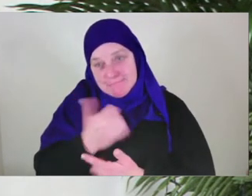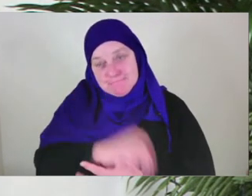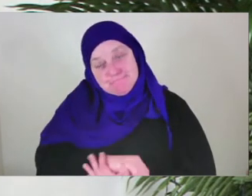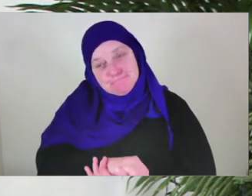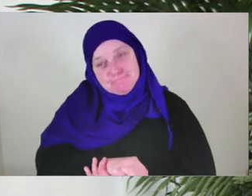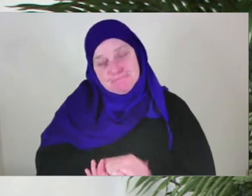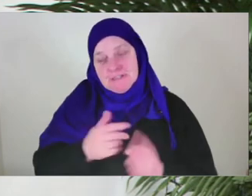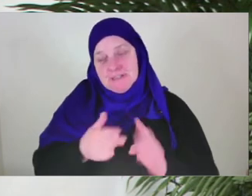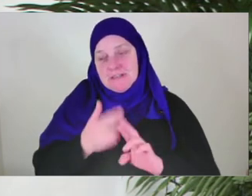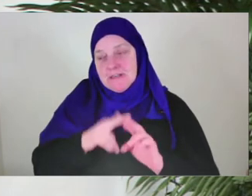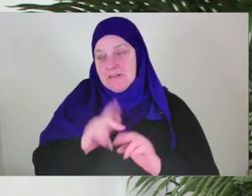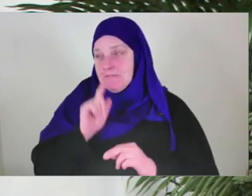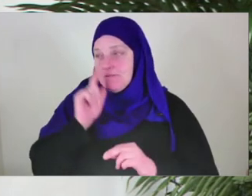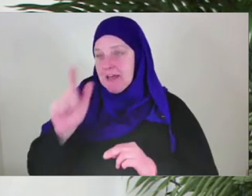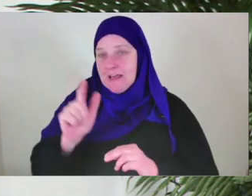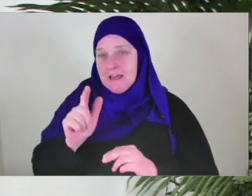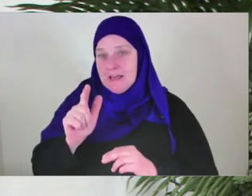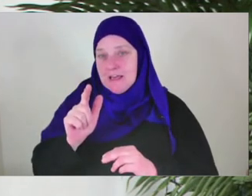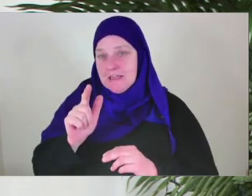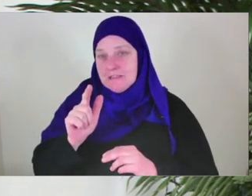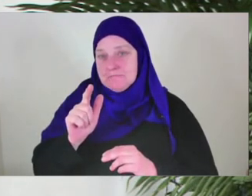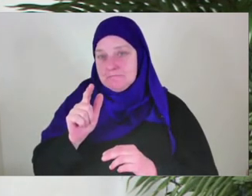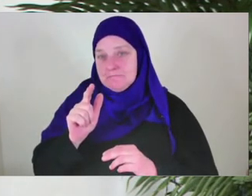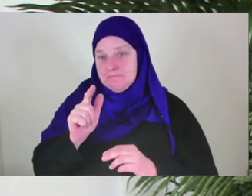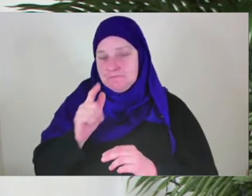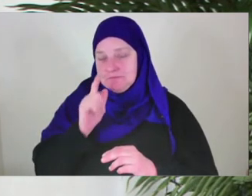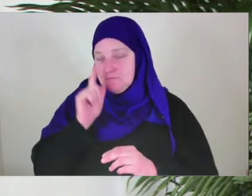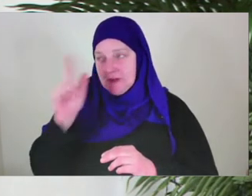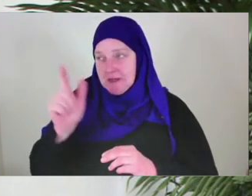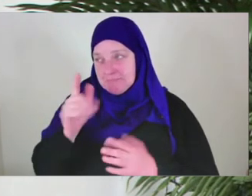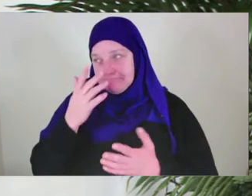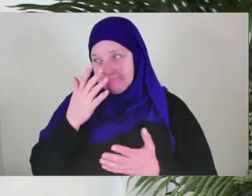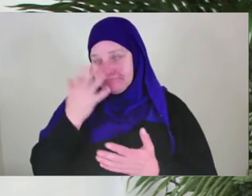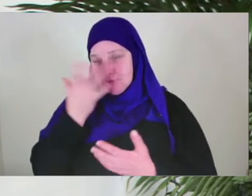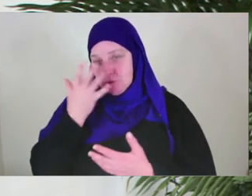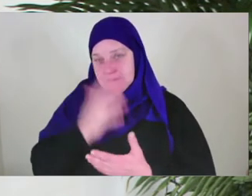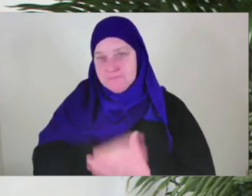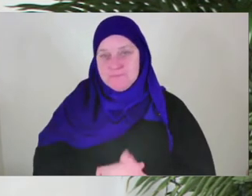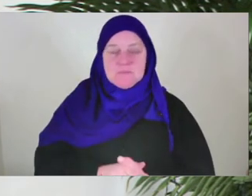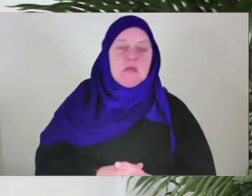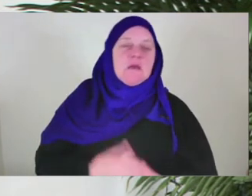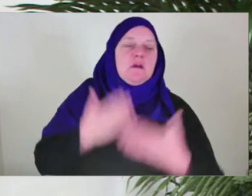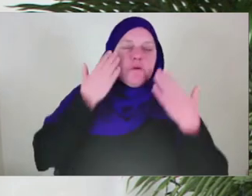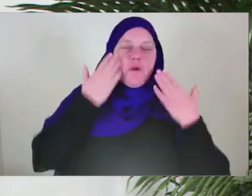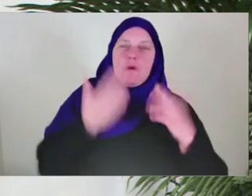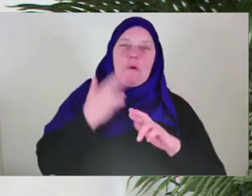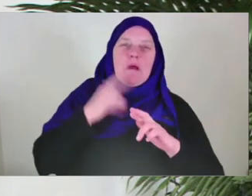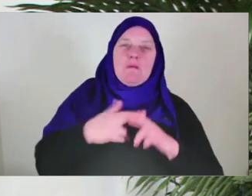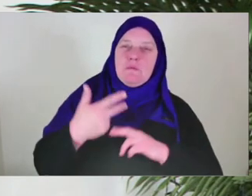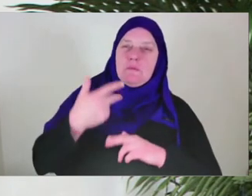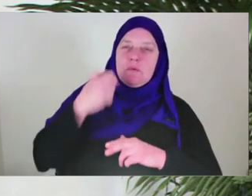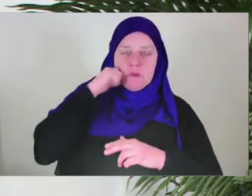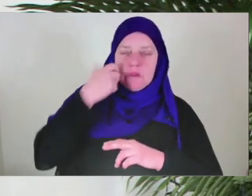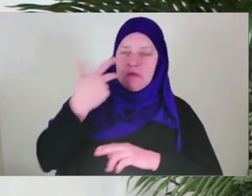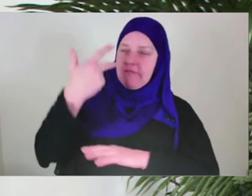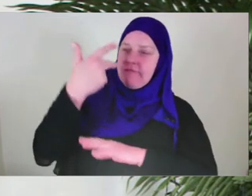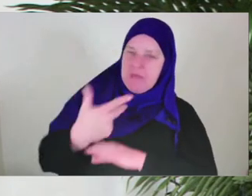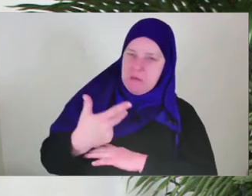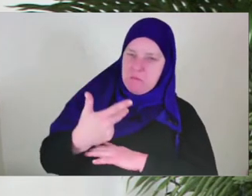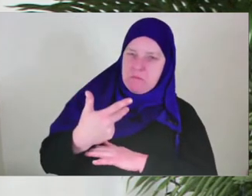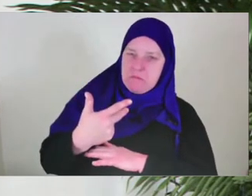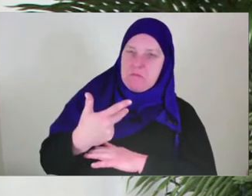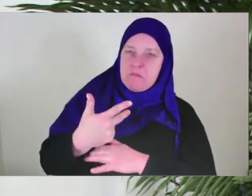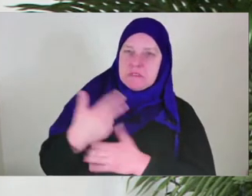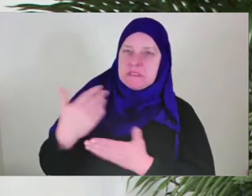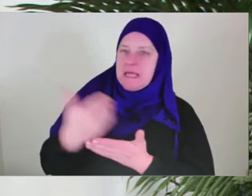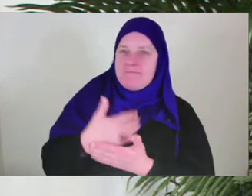Will it be recorded? We will have to ask the coordinator of that program to see if it will be recorded. Thank you for asking, though. Sure. Do we have